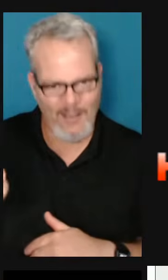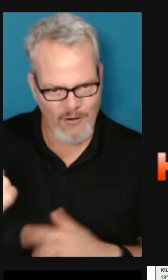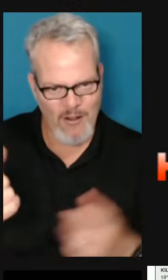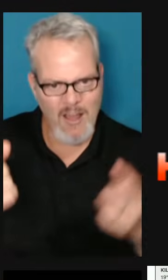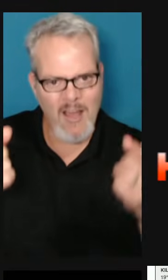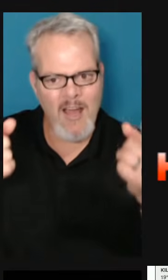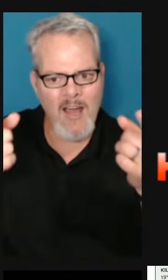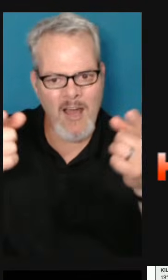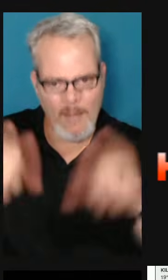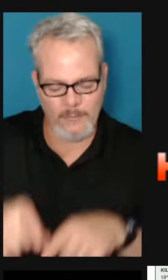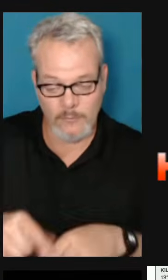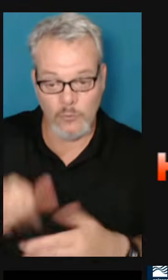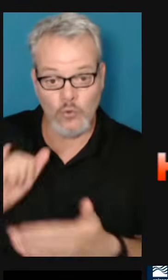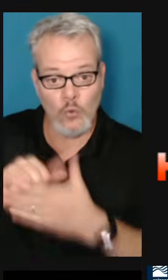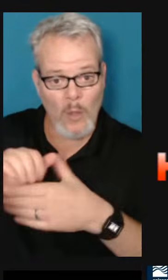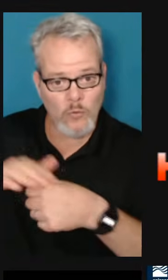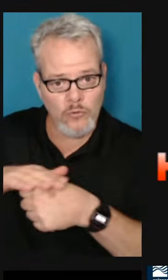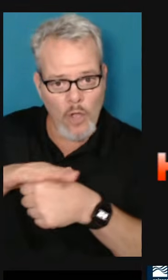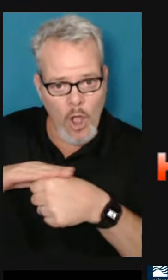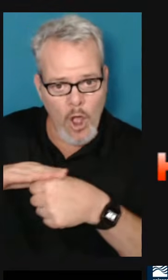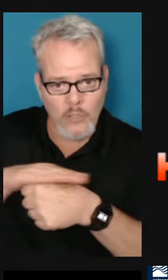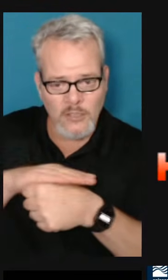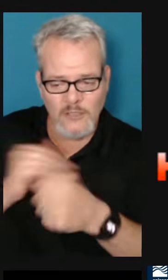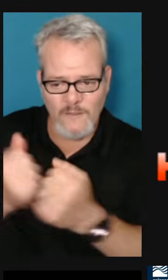context of the day before,